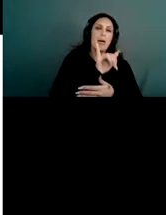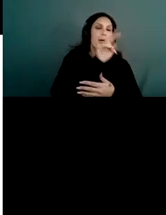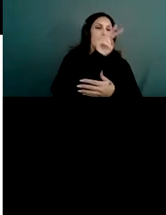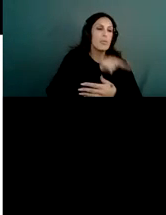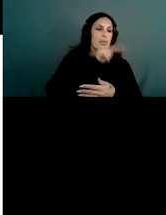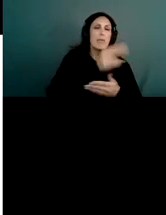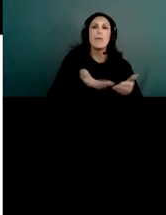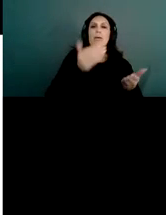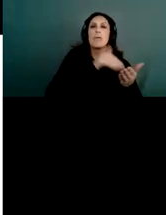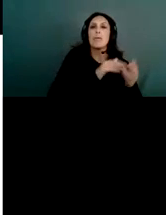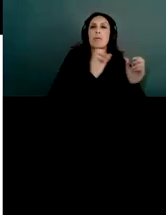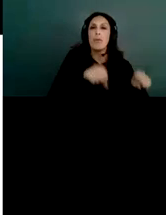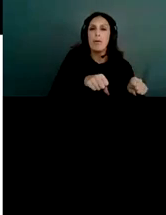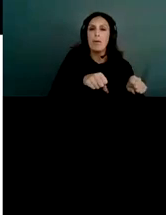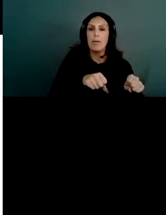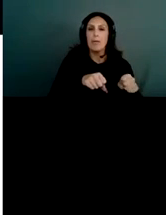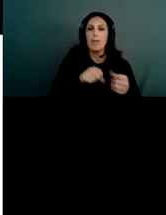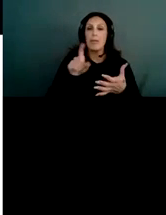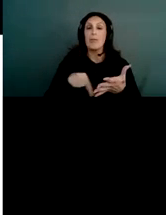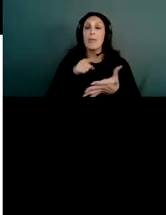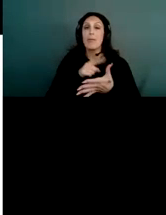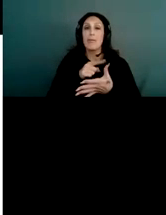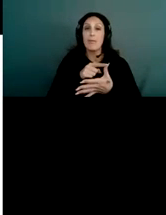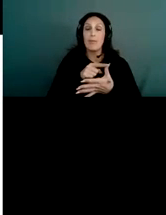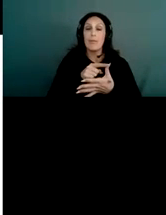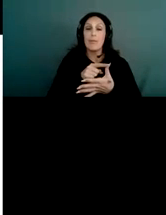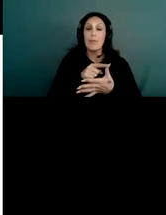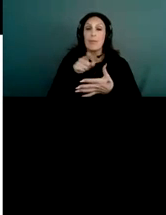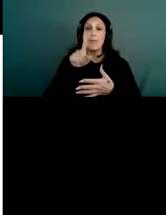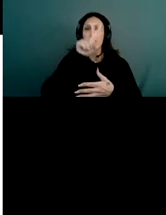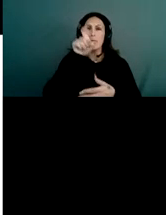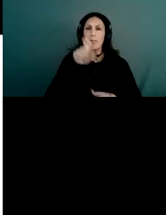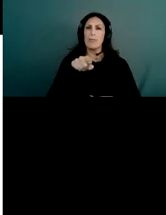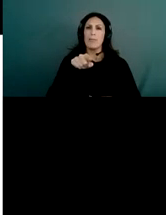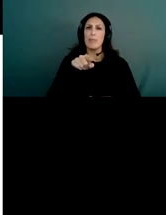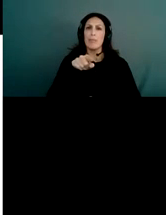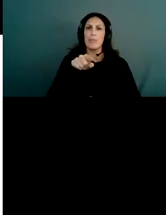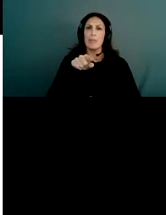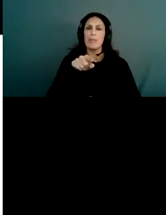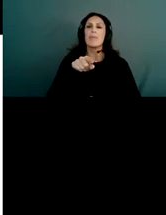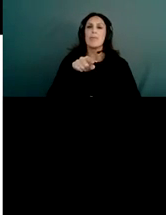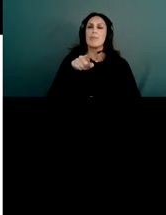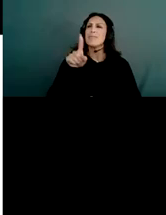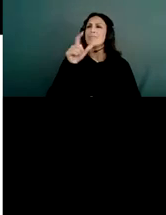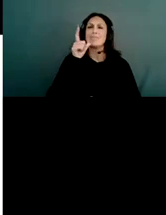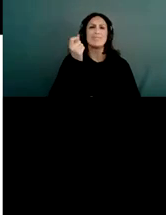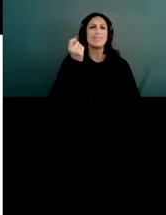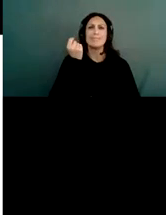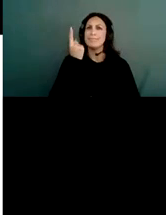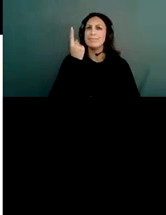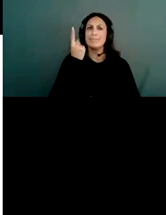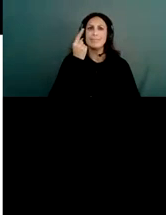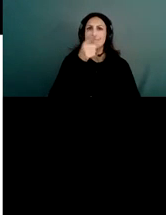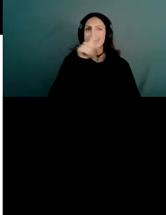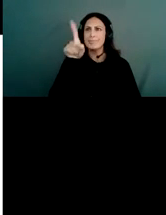And then the question icon provides any directions that they might need for an activity. And as a family member, you might want